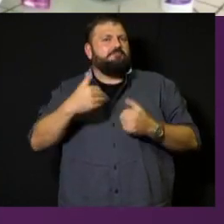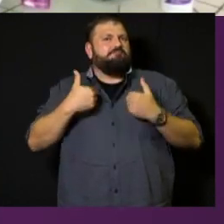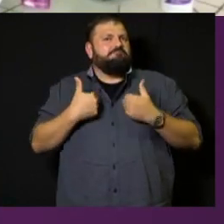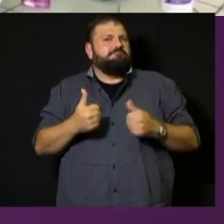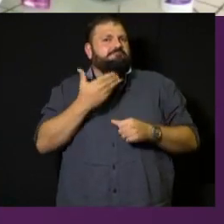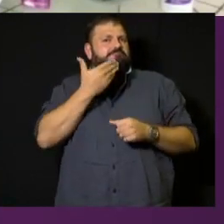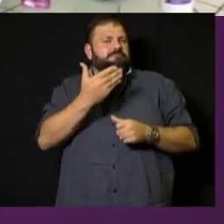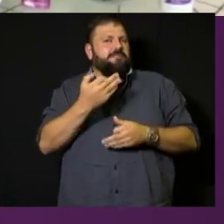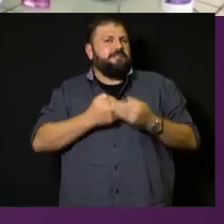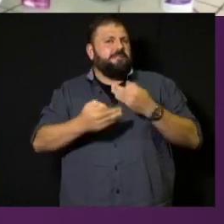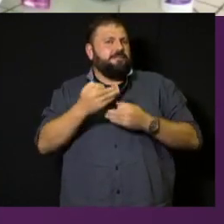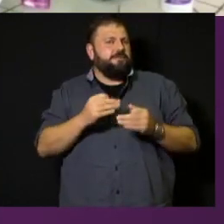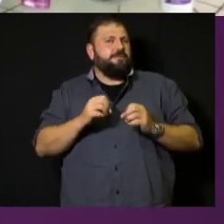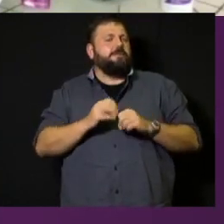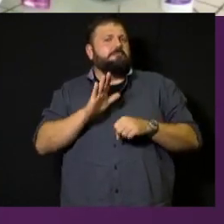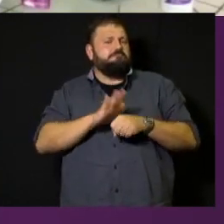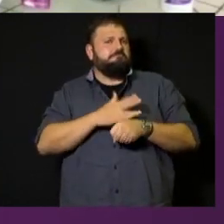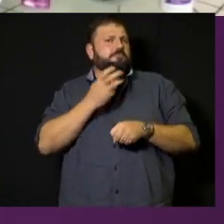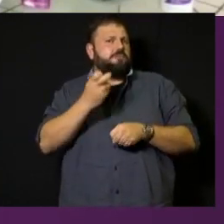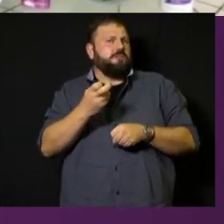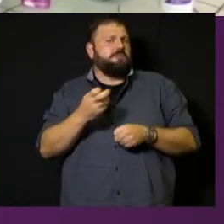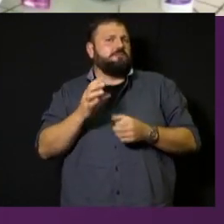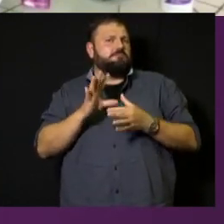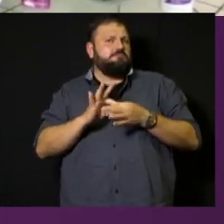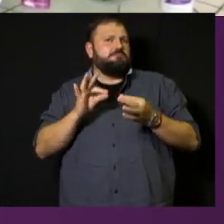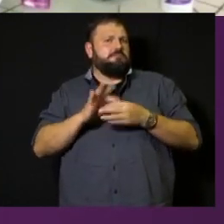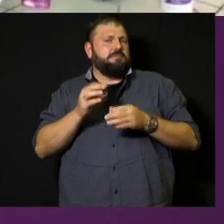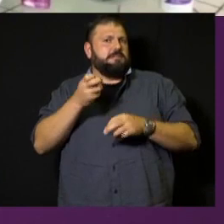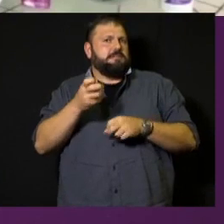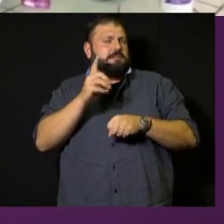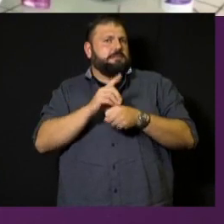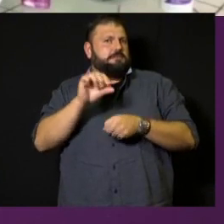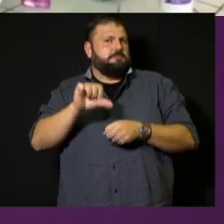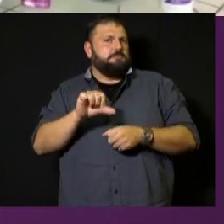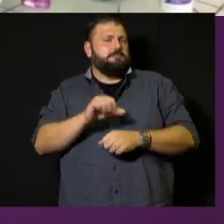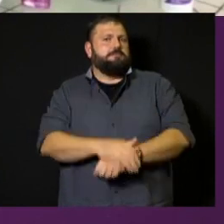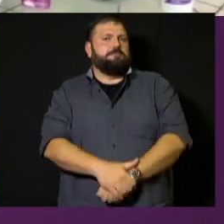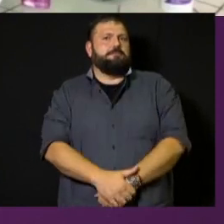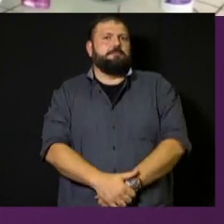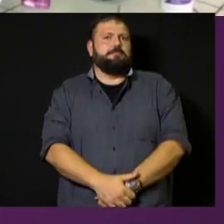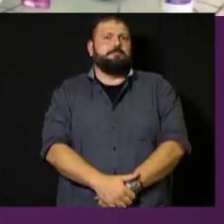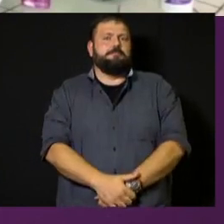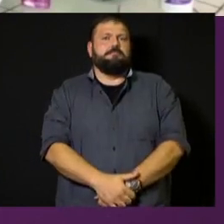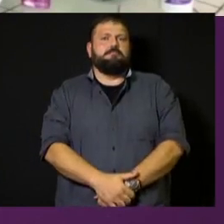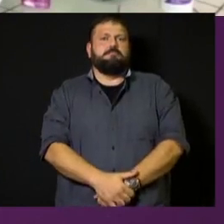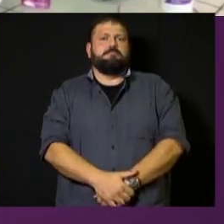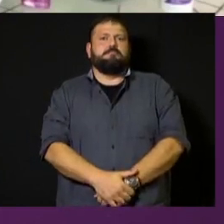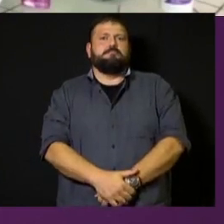it, and that has been so far my story.